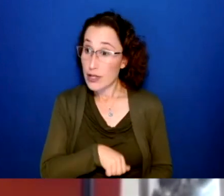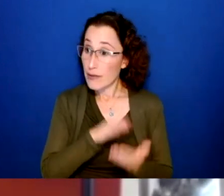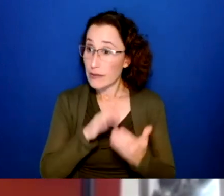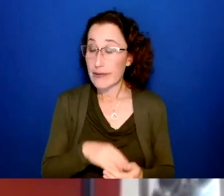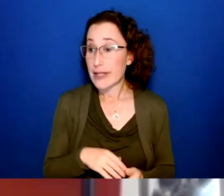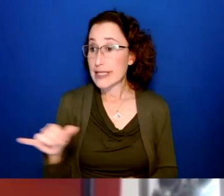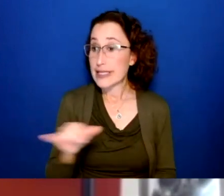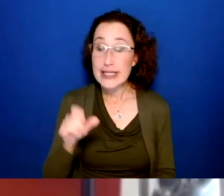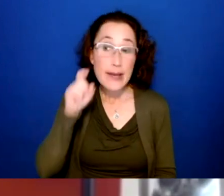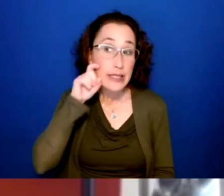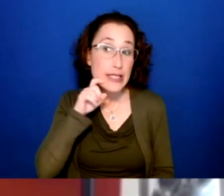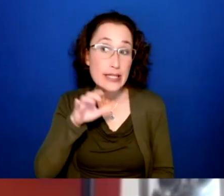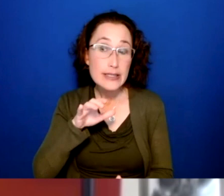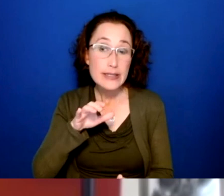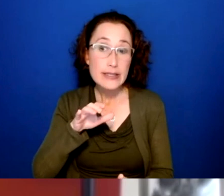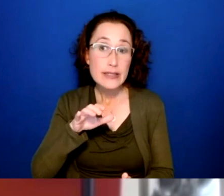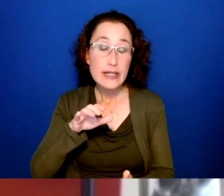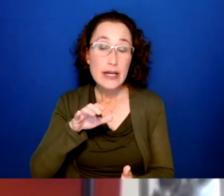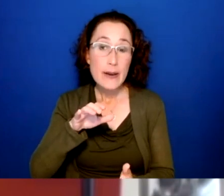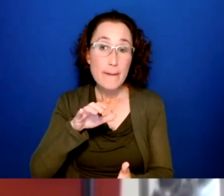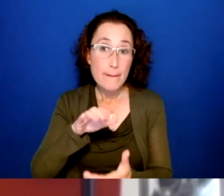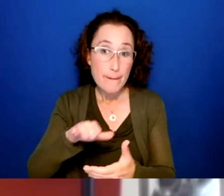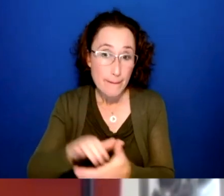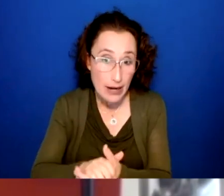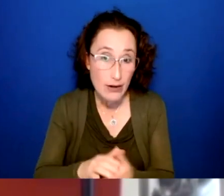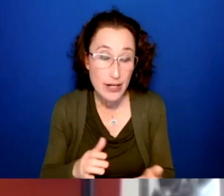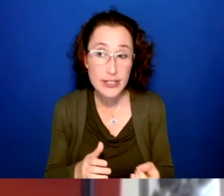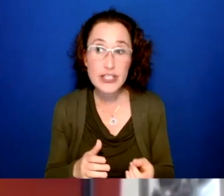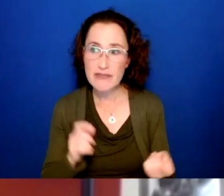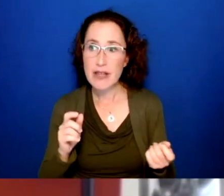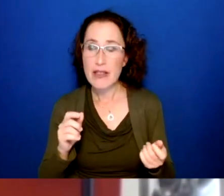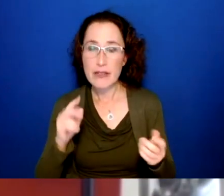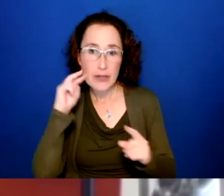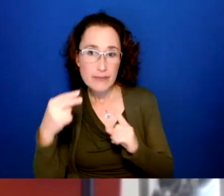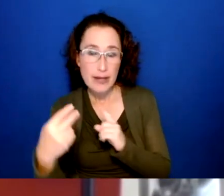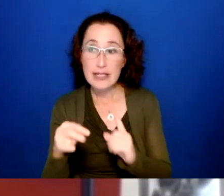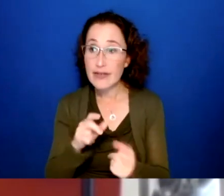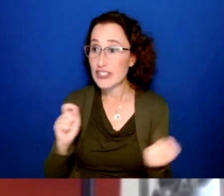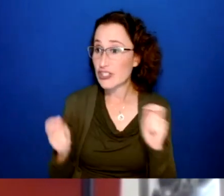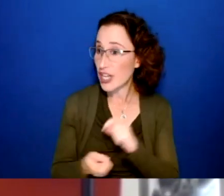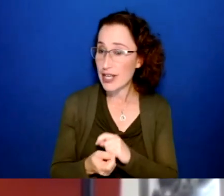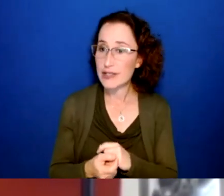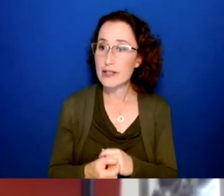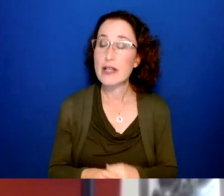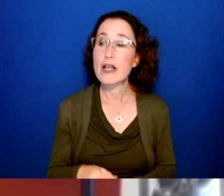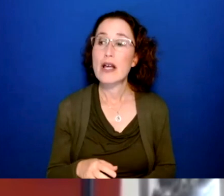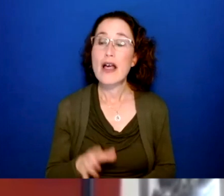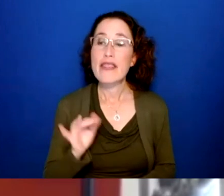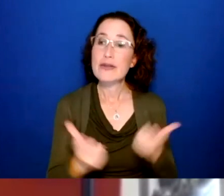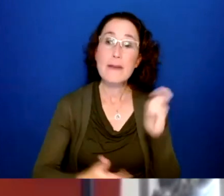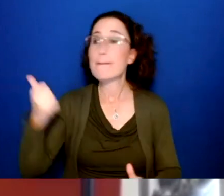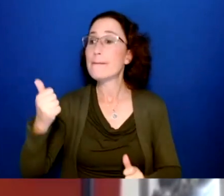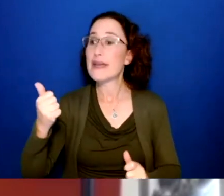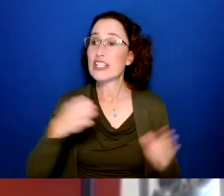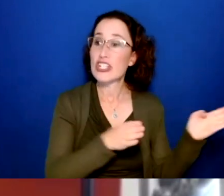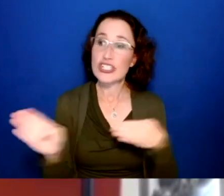couple of years. And I looked up the research. I talked to some political scientists about it. And they told me it was the fastest shift in public opinion ever recorded at